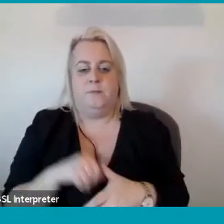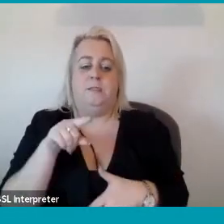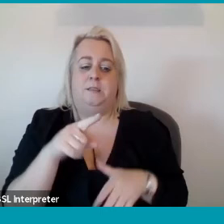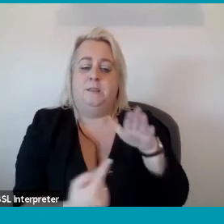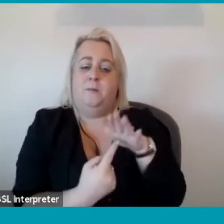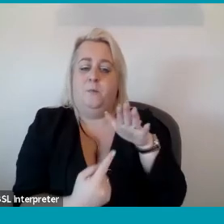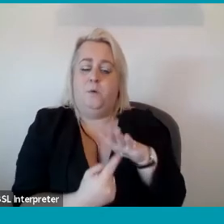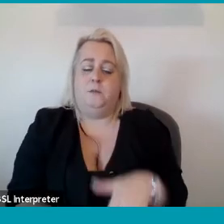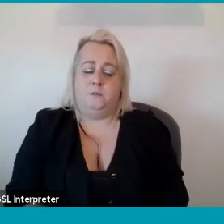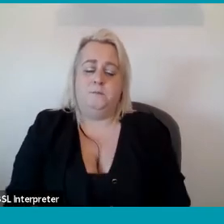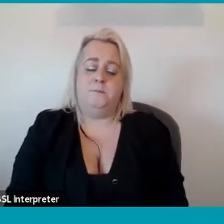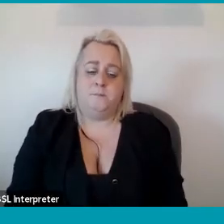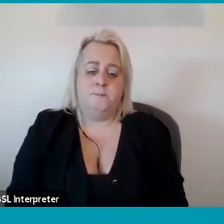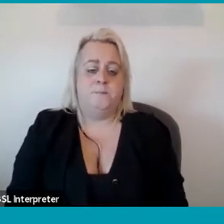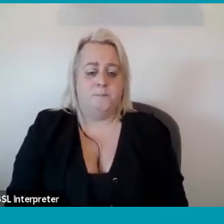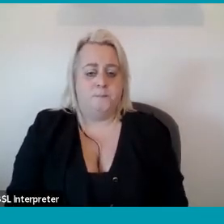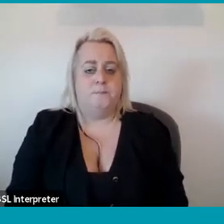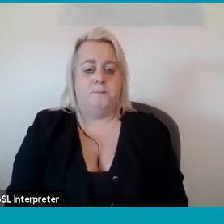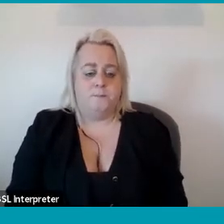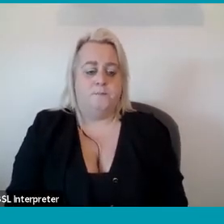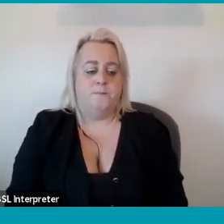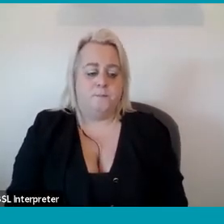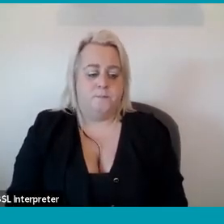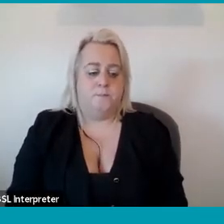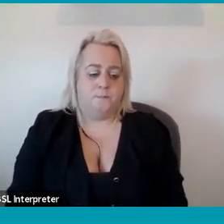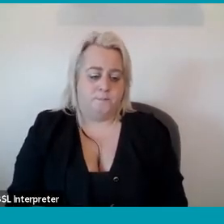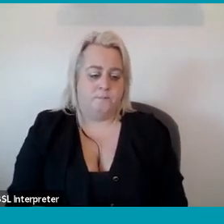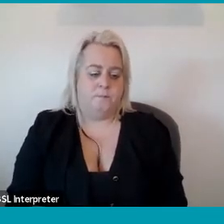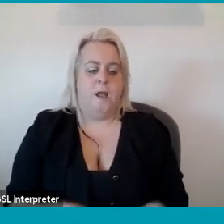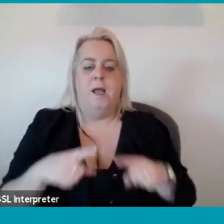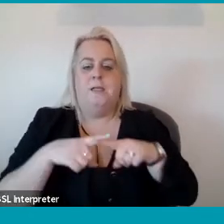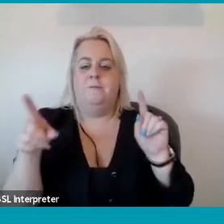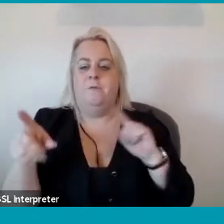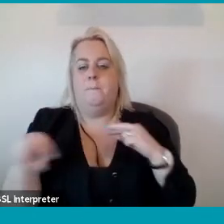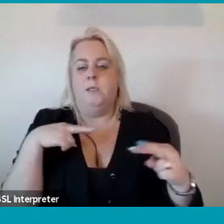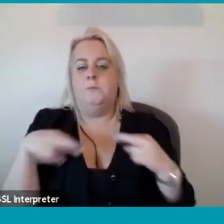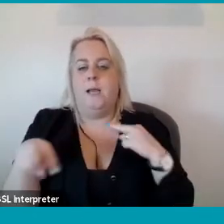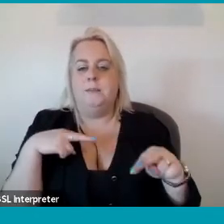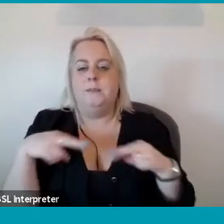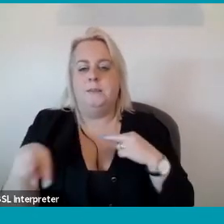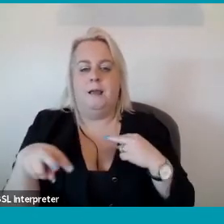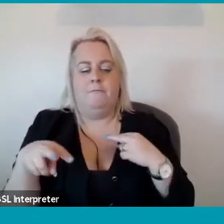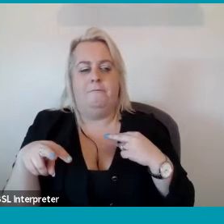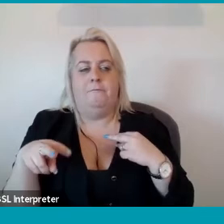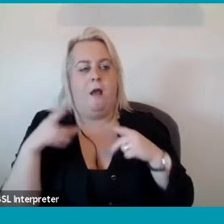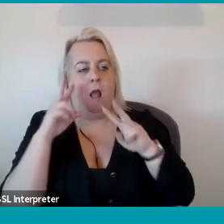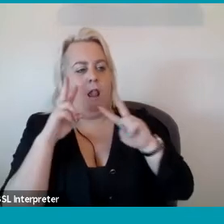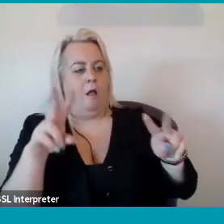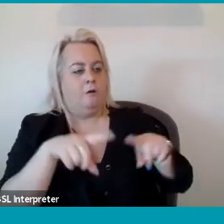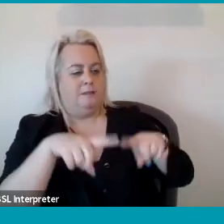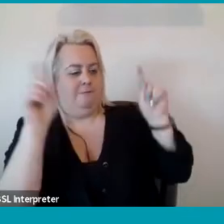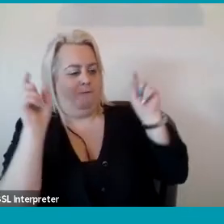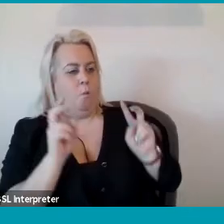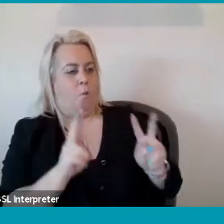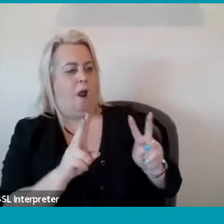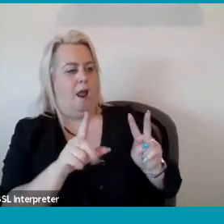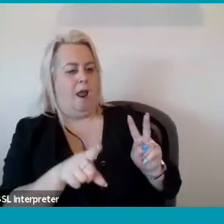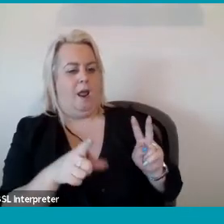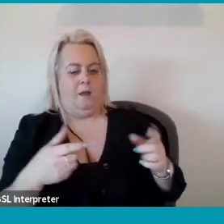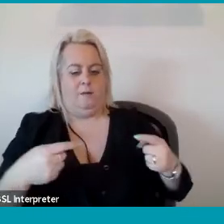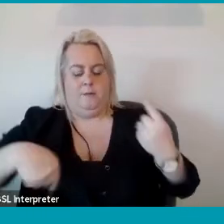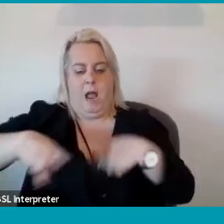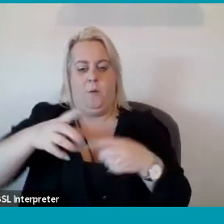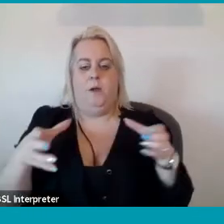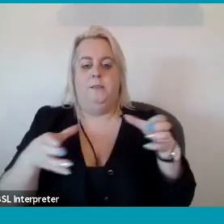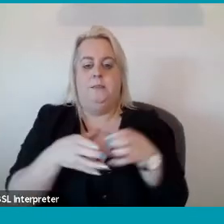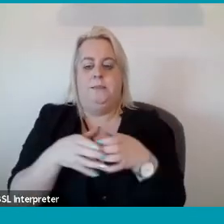important. And then it's that different perspective. So looking at things differently. Our team meetings are really interesting. So